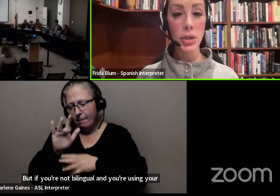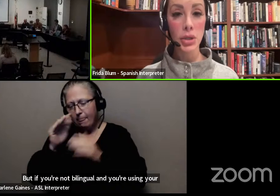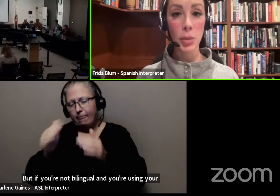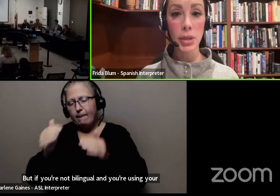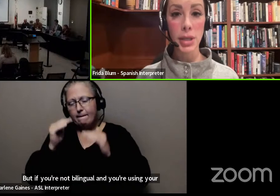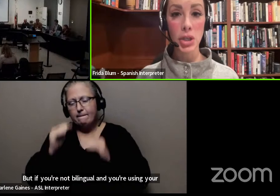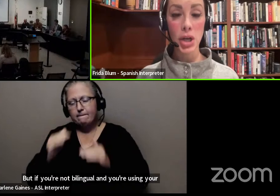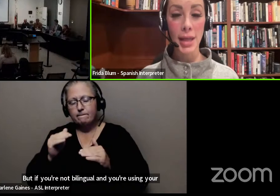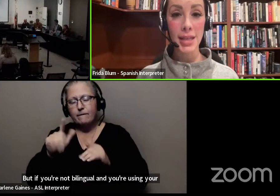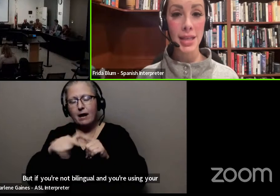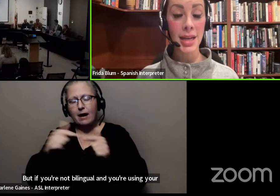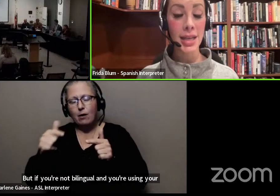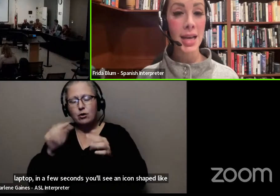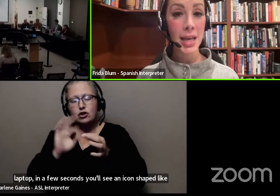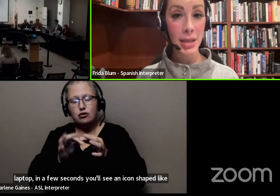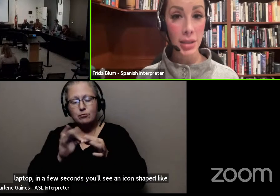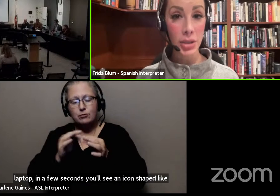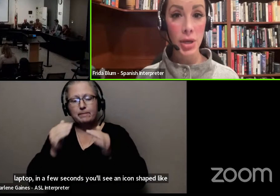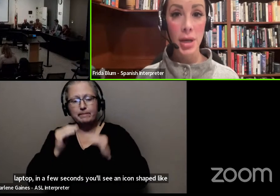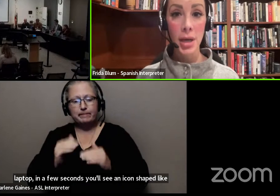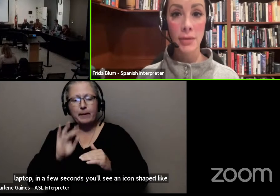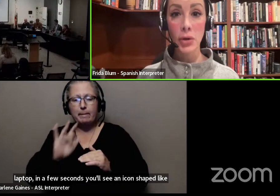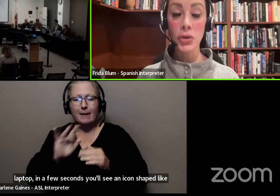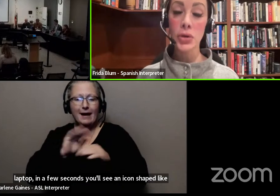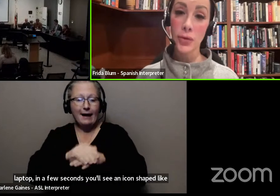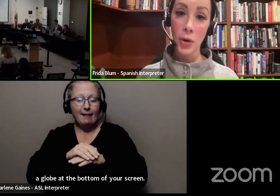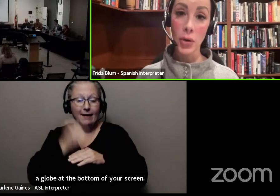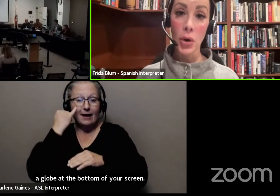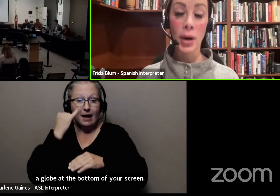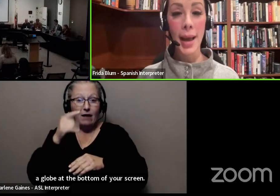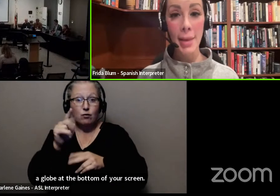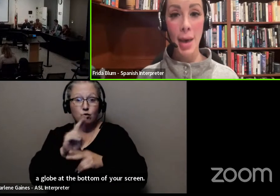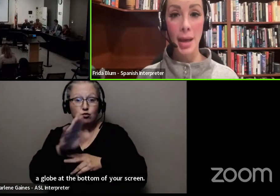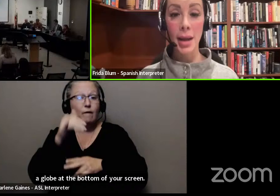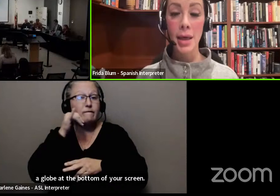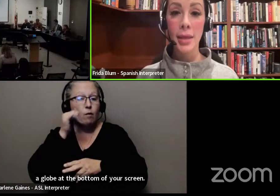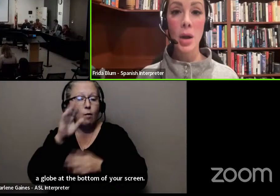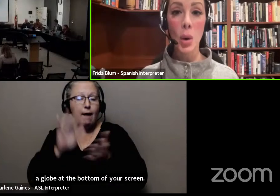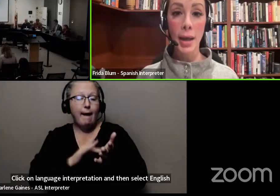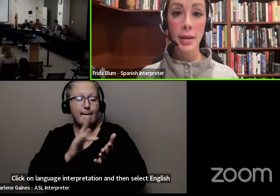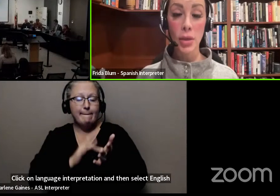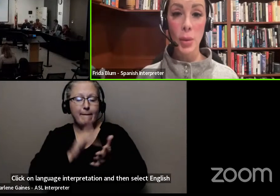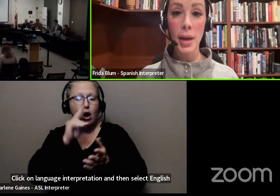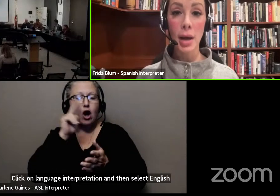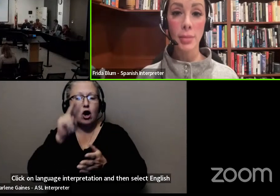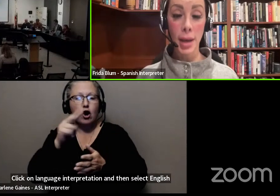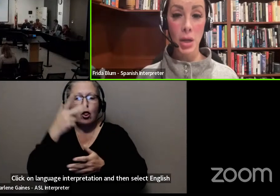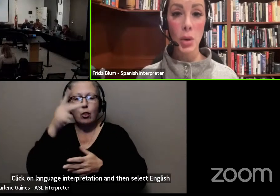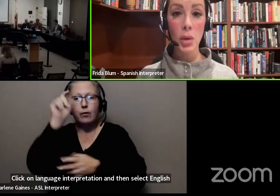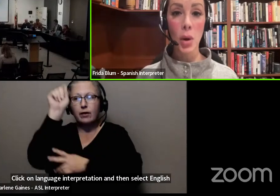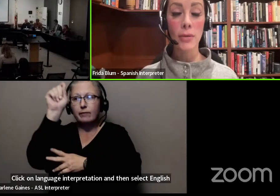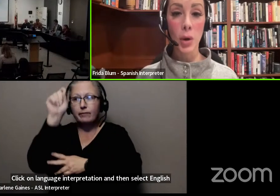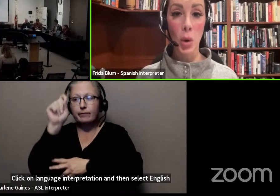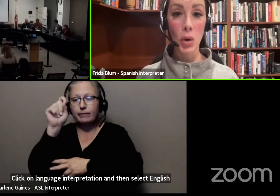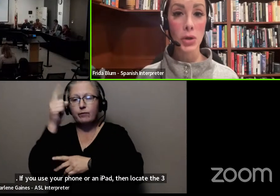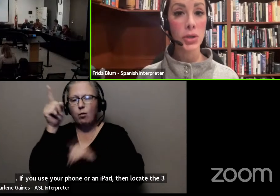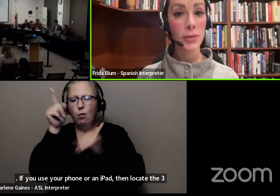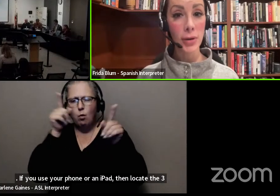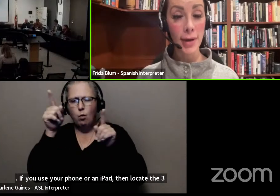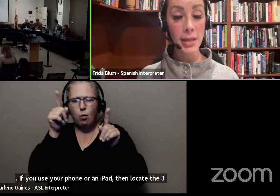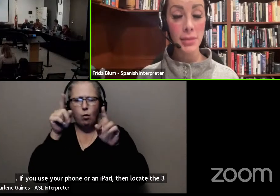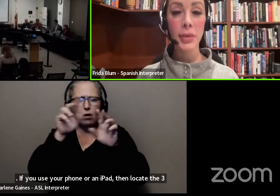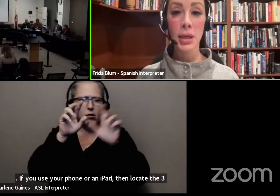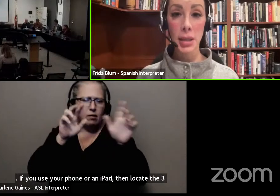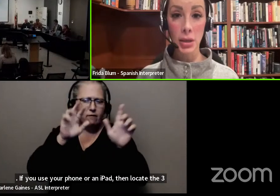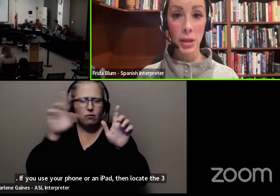on Language Interpretation and then select English. If you use your phone or an iPad, then locate the three-dot menu in one of the corners